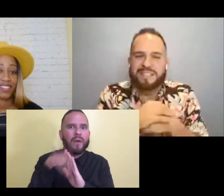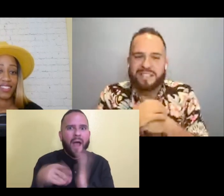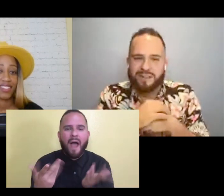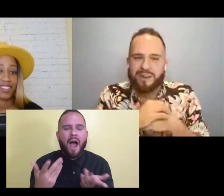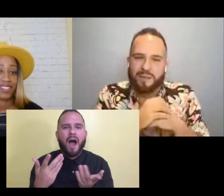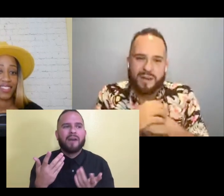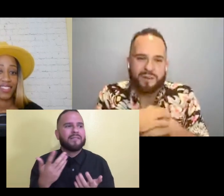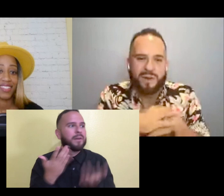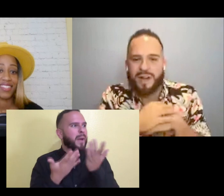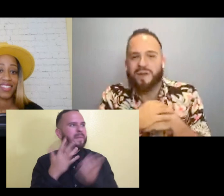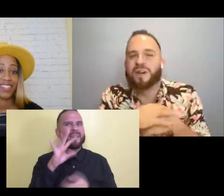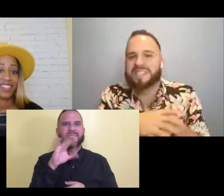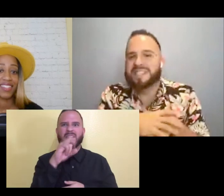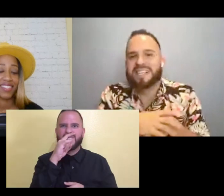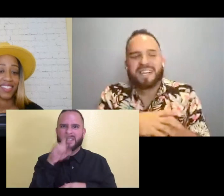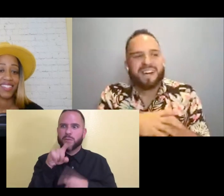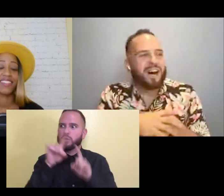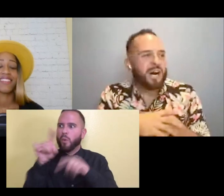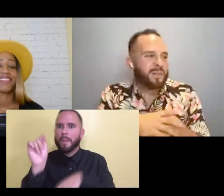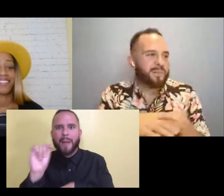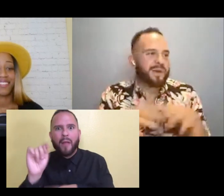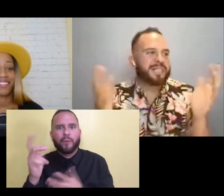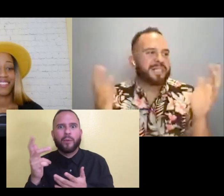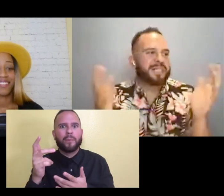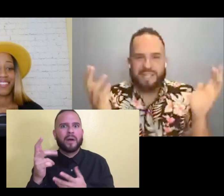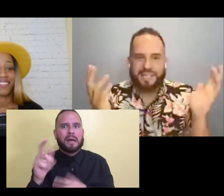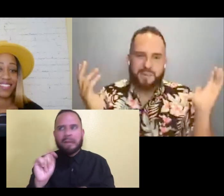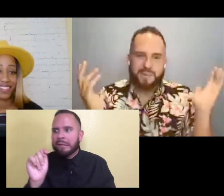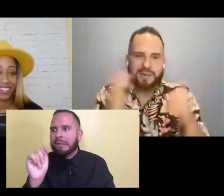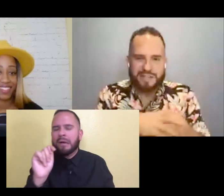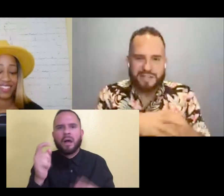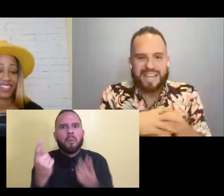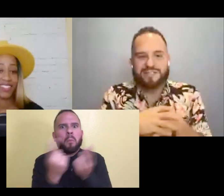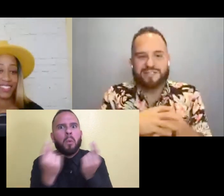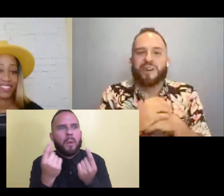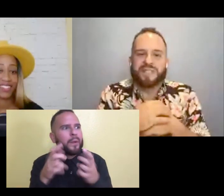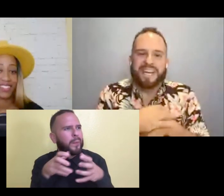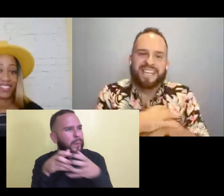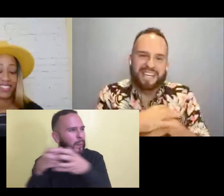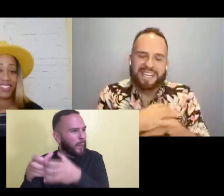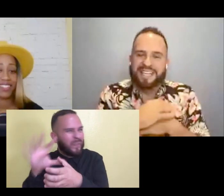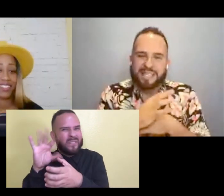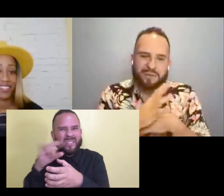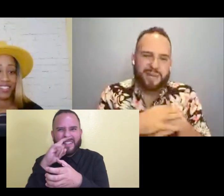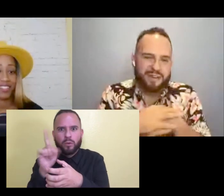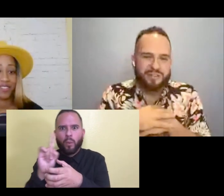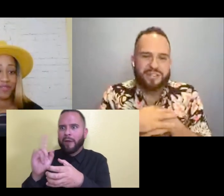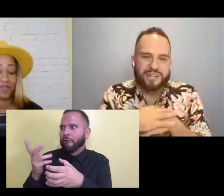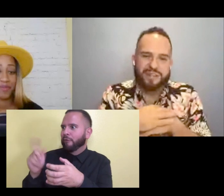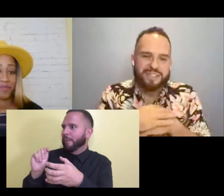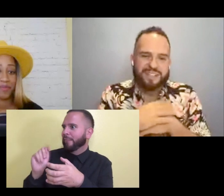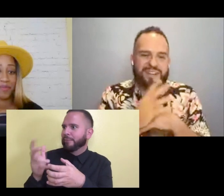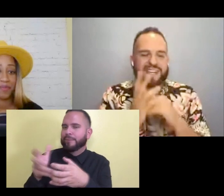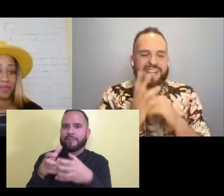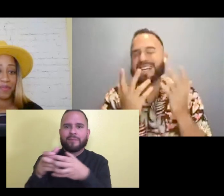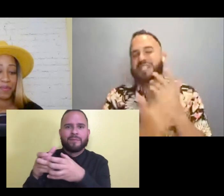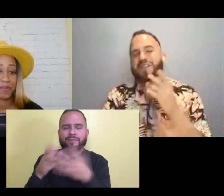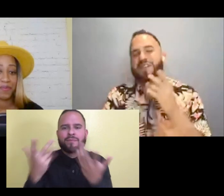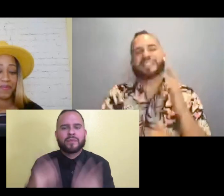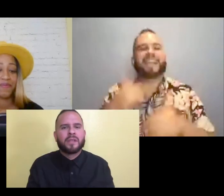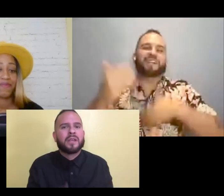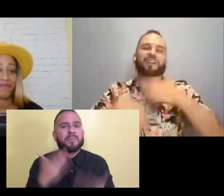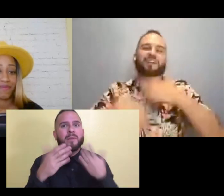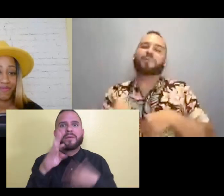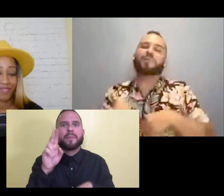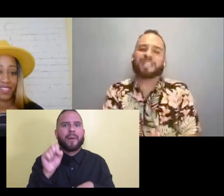to take 50 kids to go to the bathroom all at once? The subway we're gonna take is closed that day because of whatever. Or so